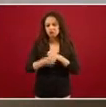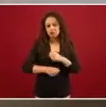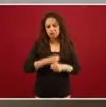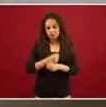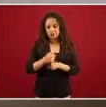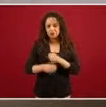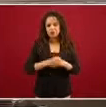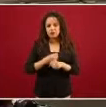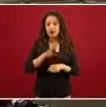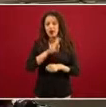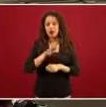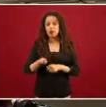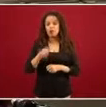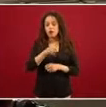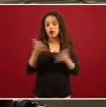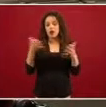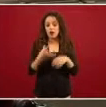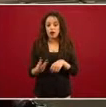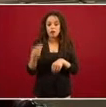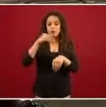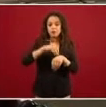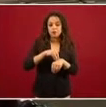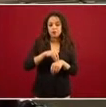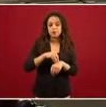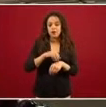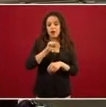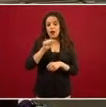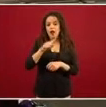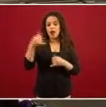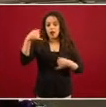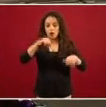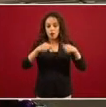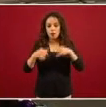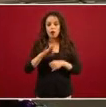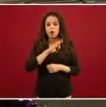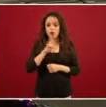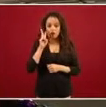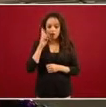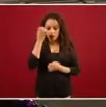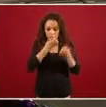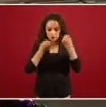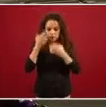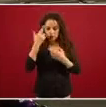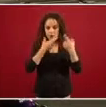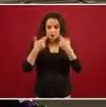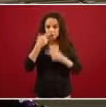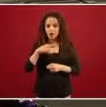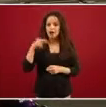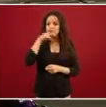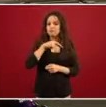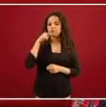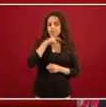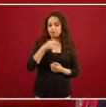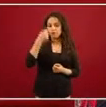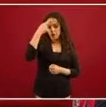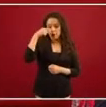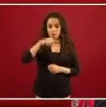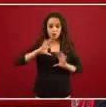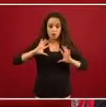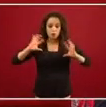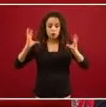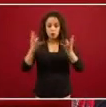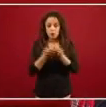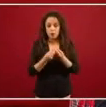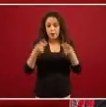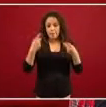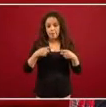the years they have also developed the capabilities of building big